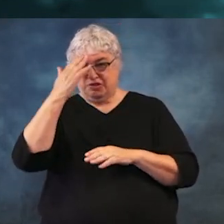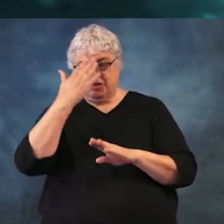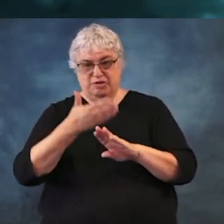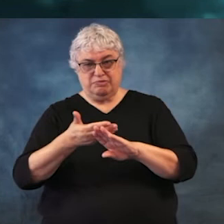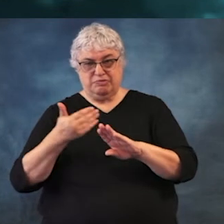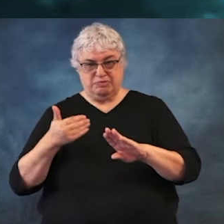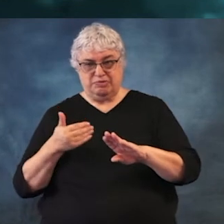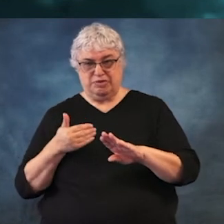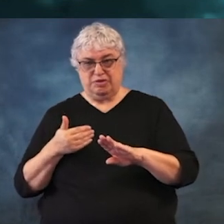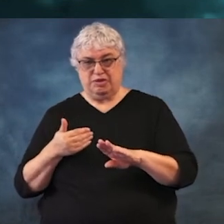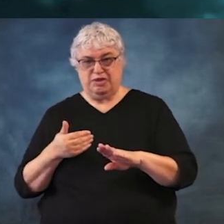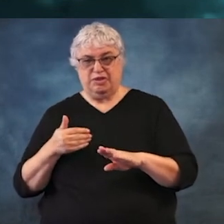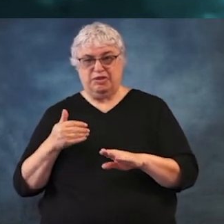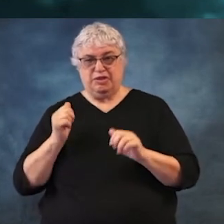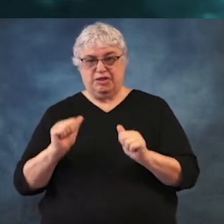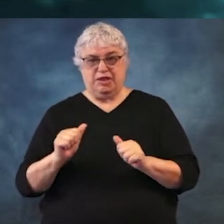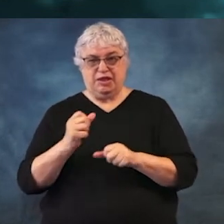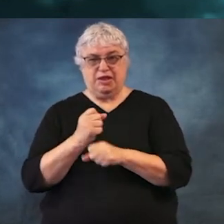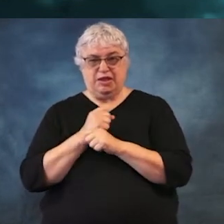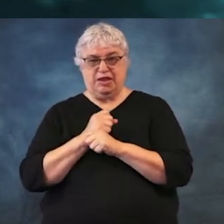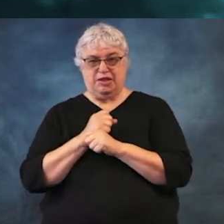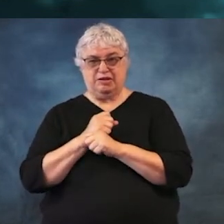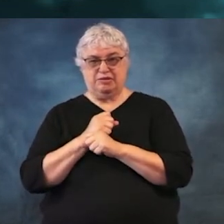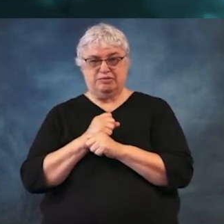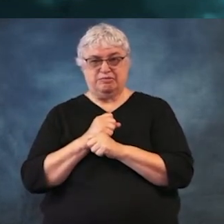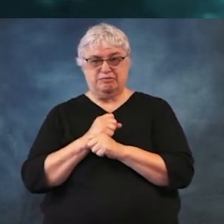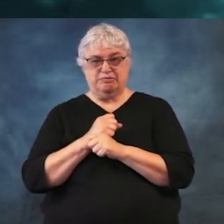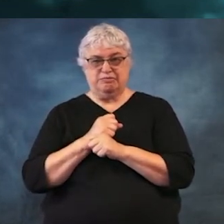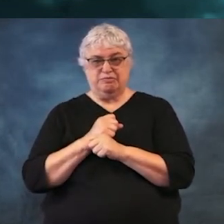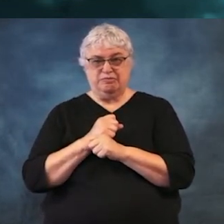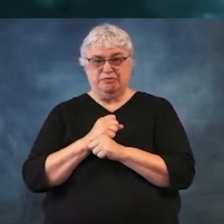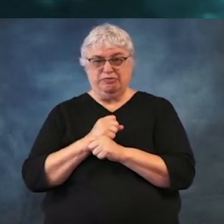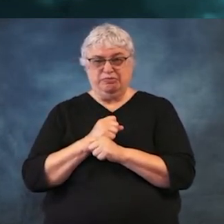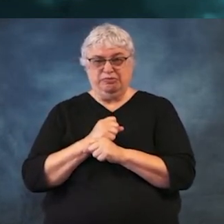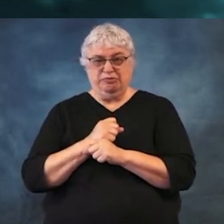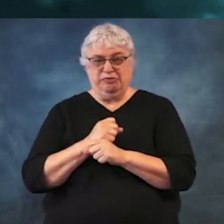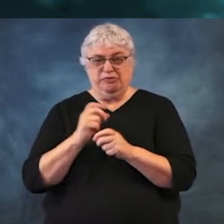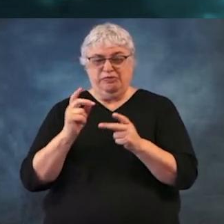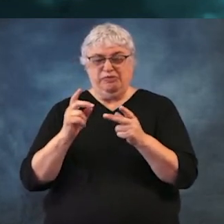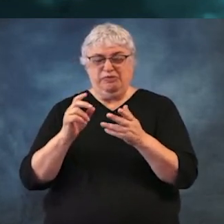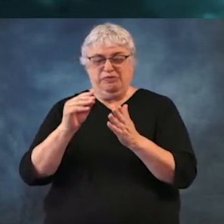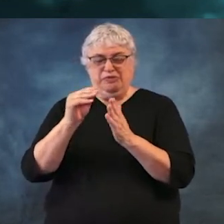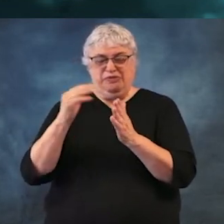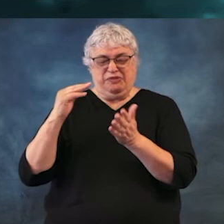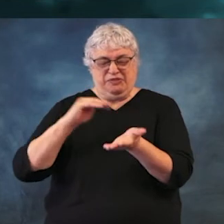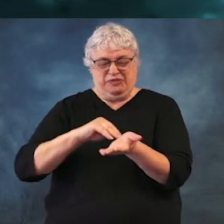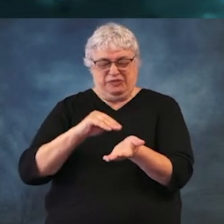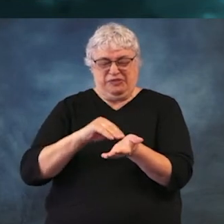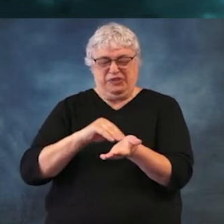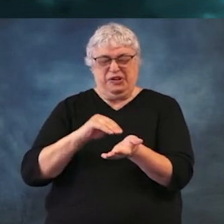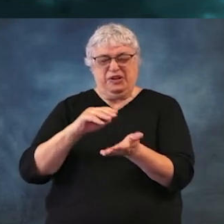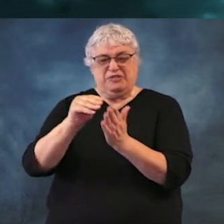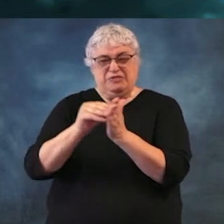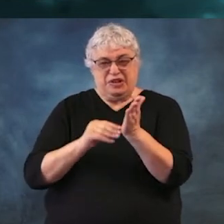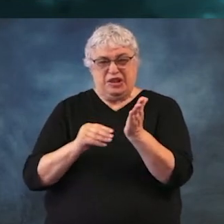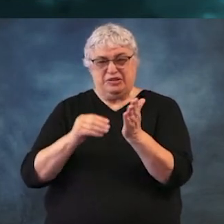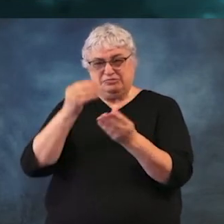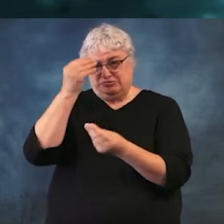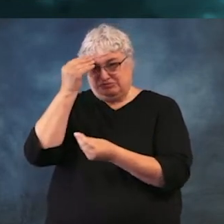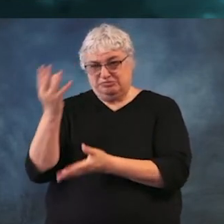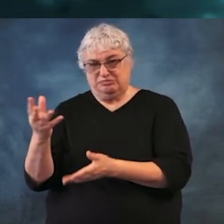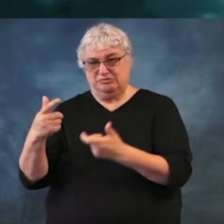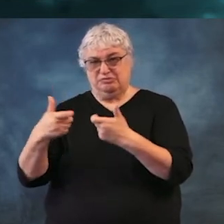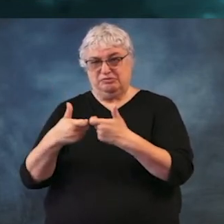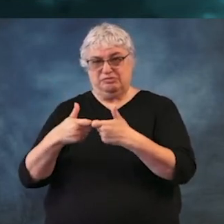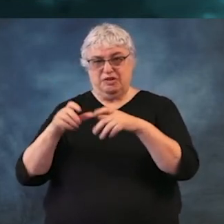be prepared that they can get their physician to fill out a form to be notified, if their